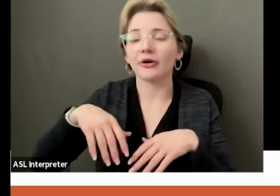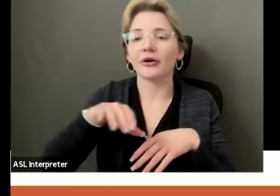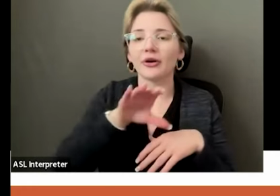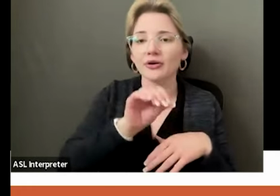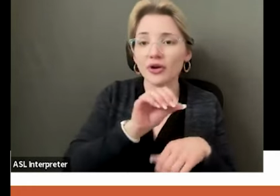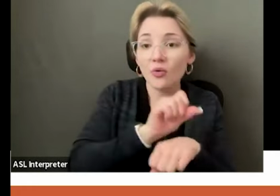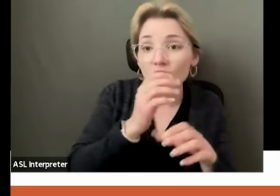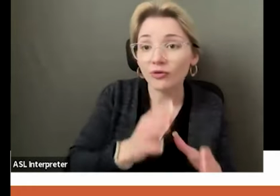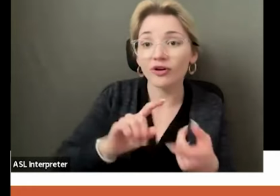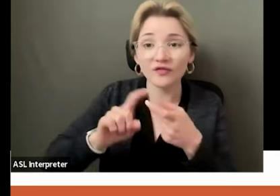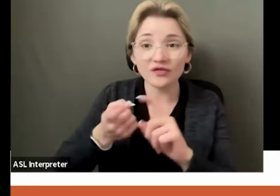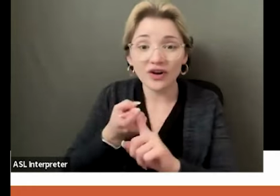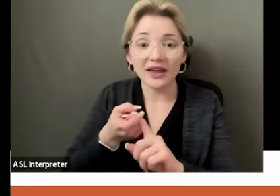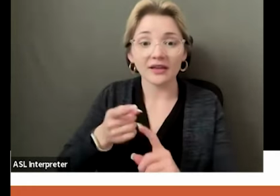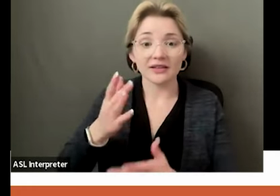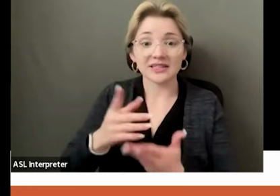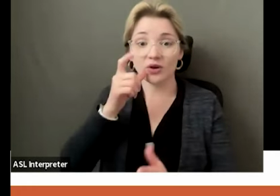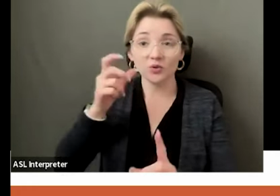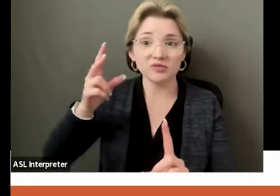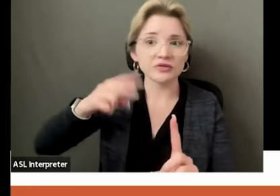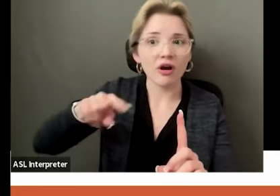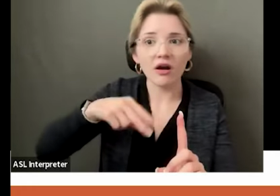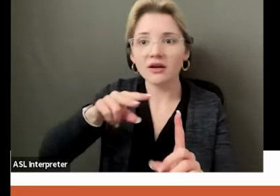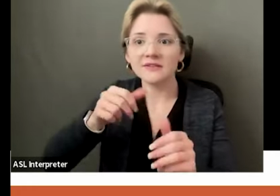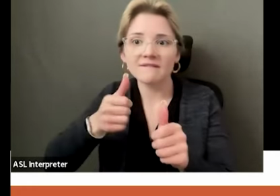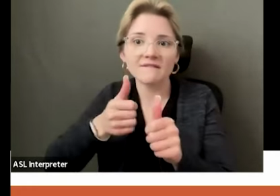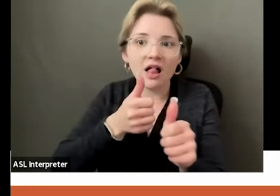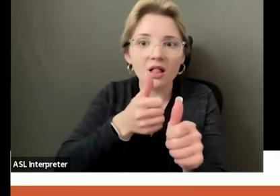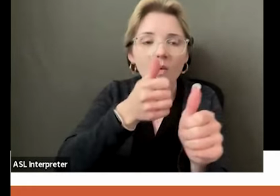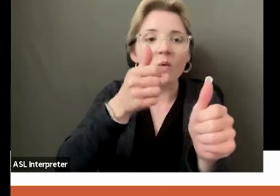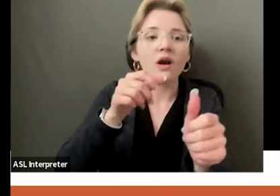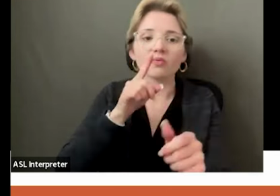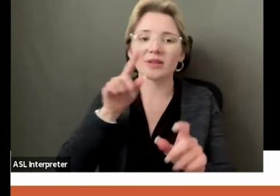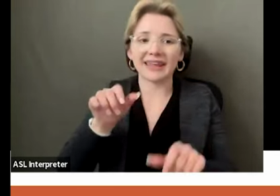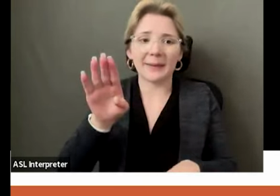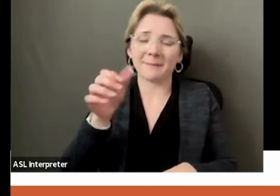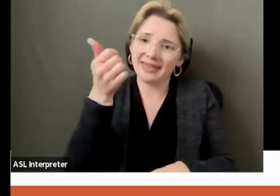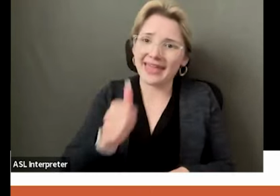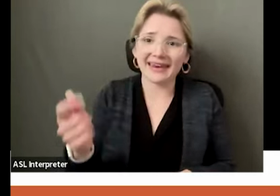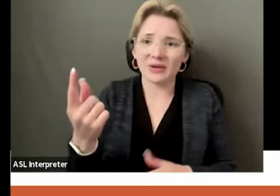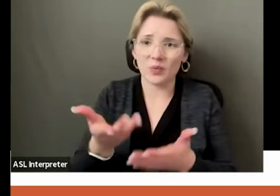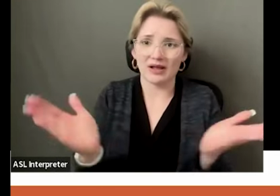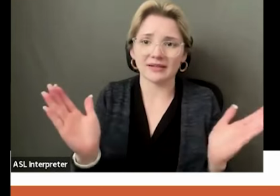kind of important to note that. Let's